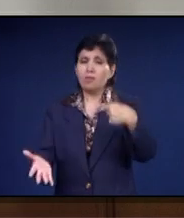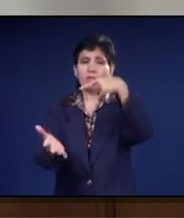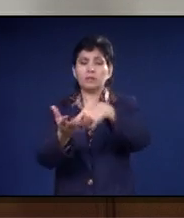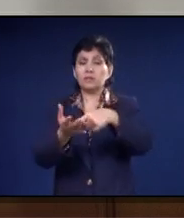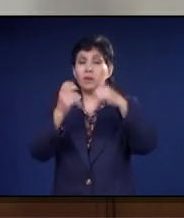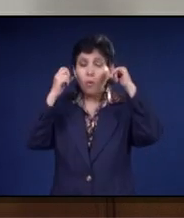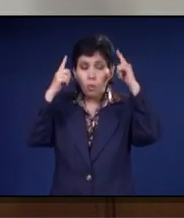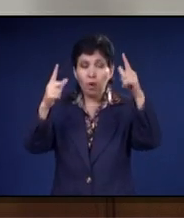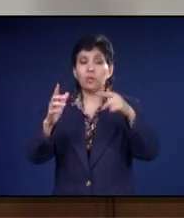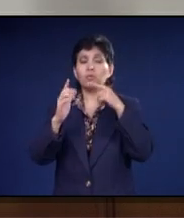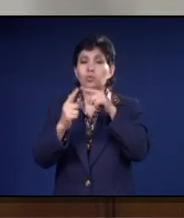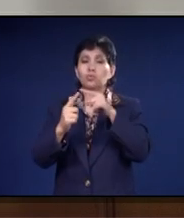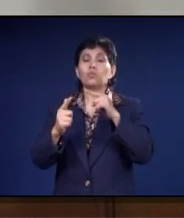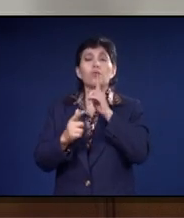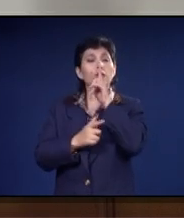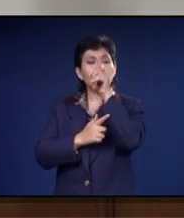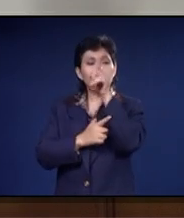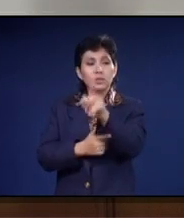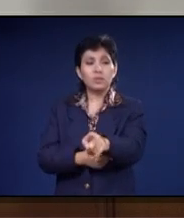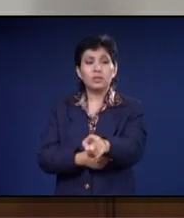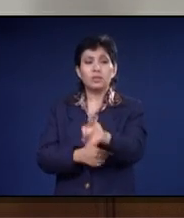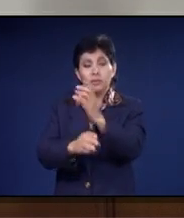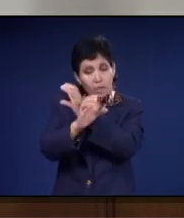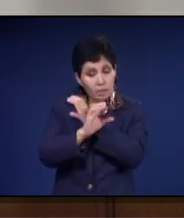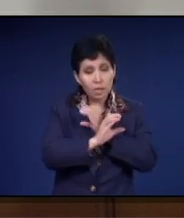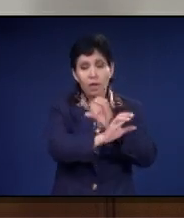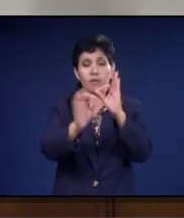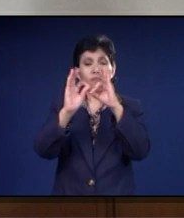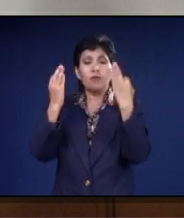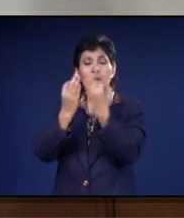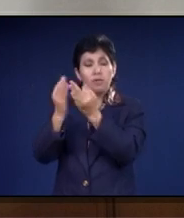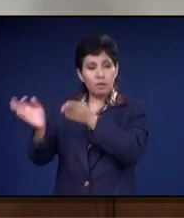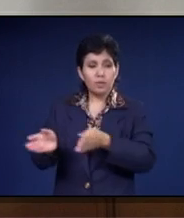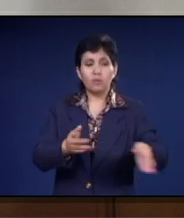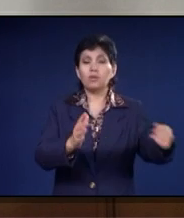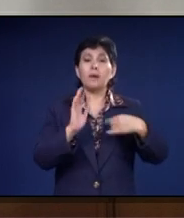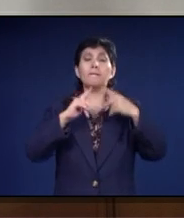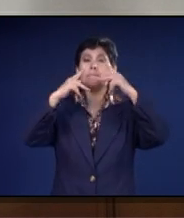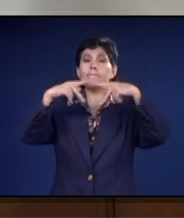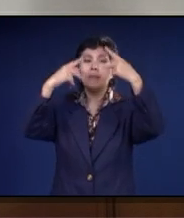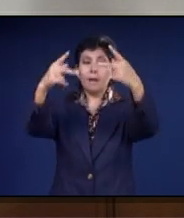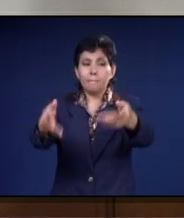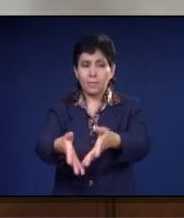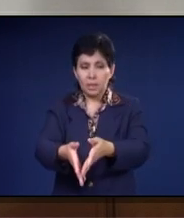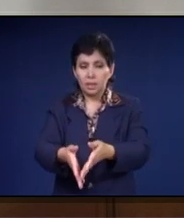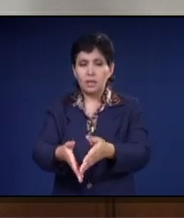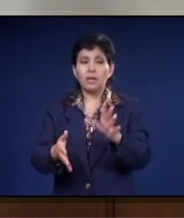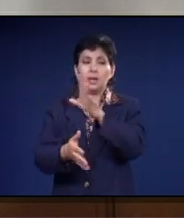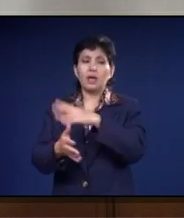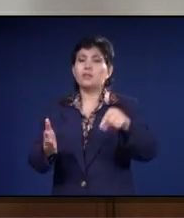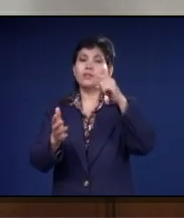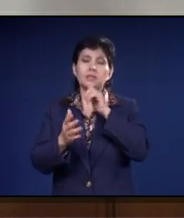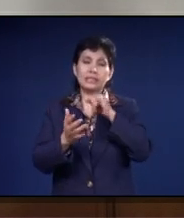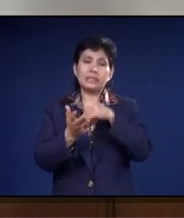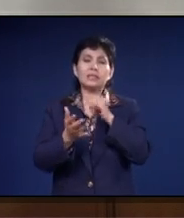This is a way for them to actually present them as caring and family-oriented, so the public would actually like them. And